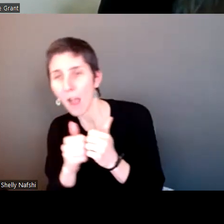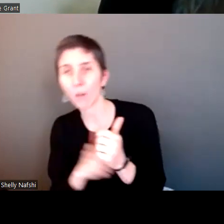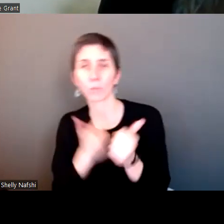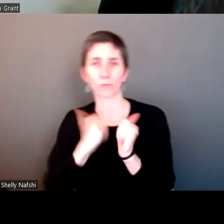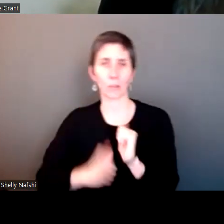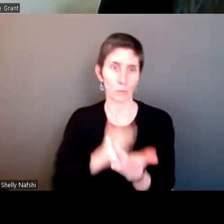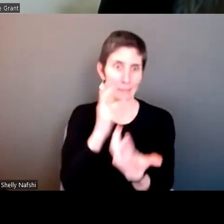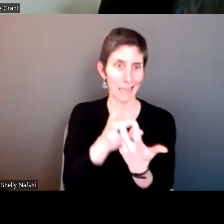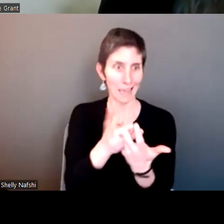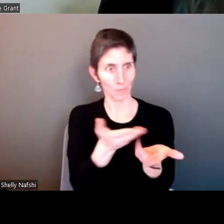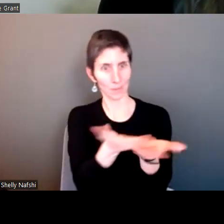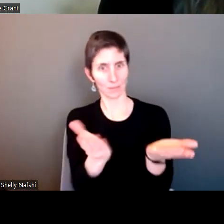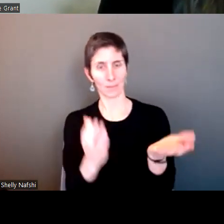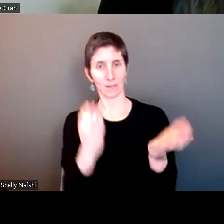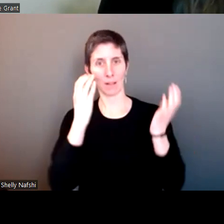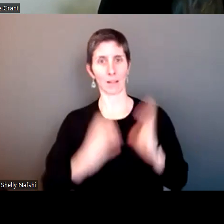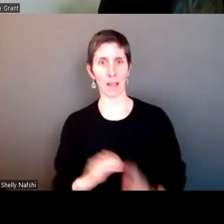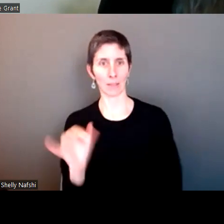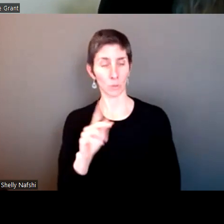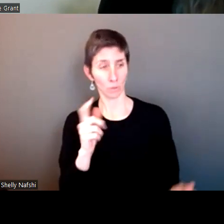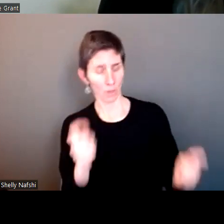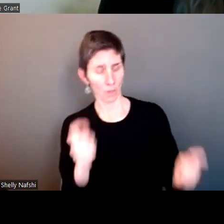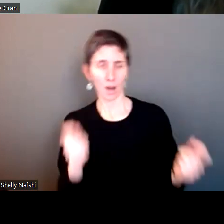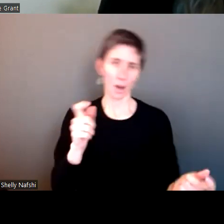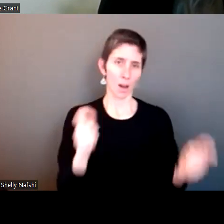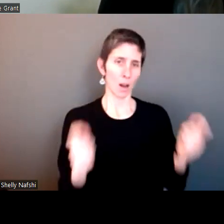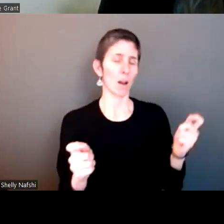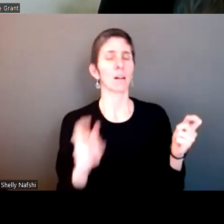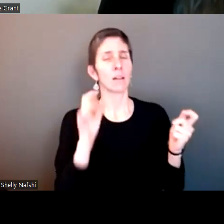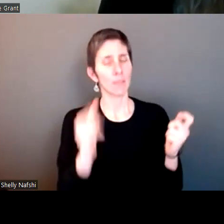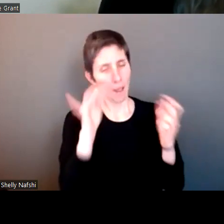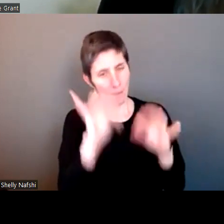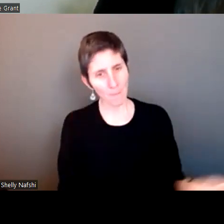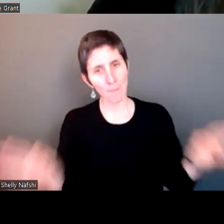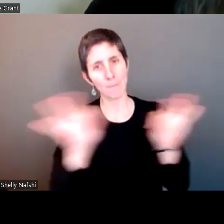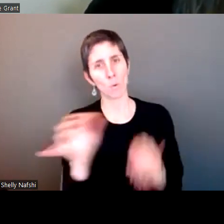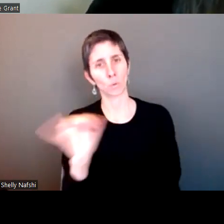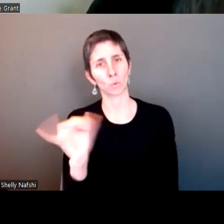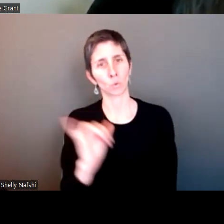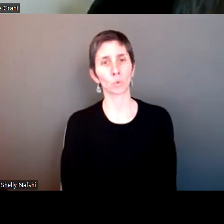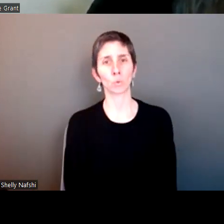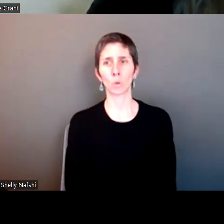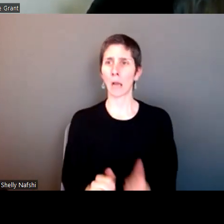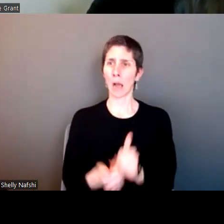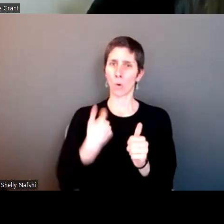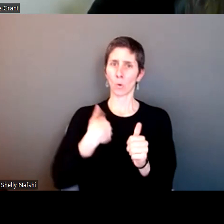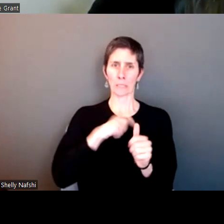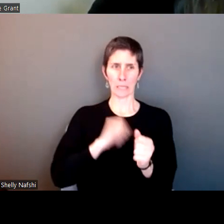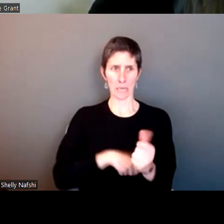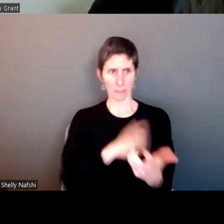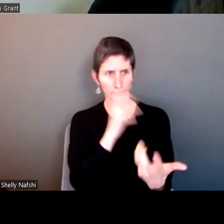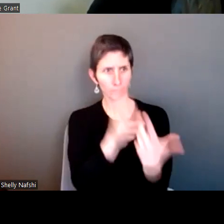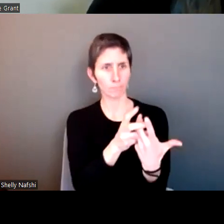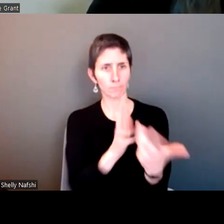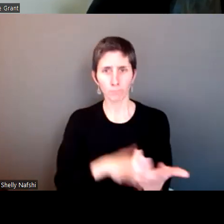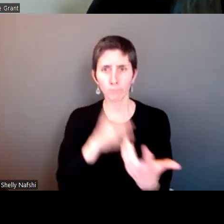of the individuals we serve. So that's kind of a piece as well, is just making sure we continue to be adaptable and continue to voice